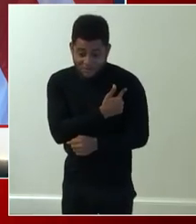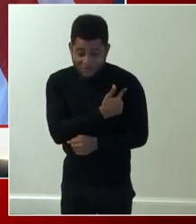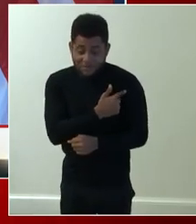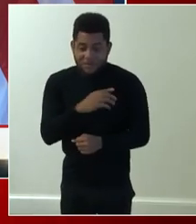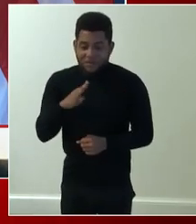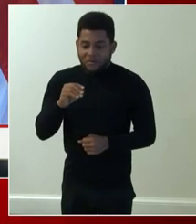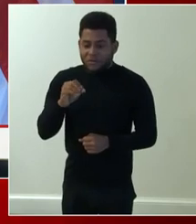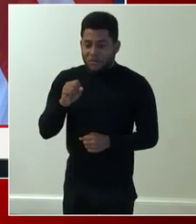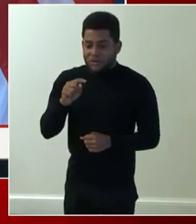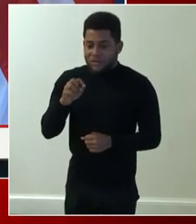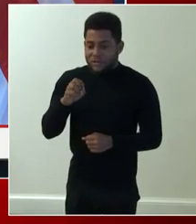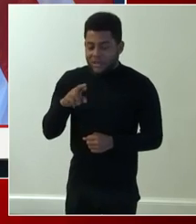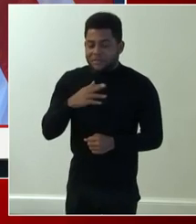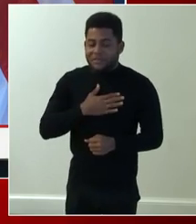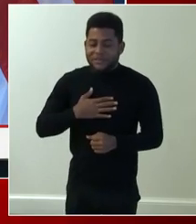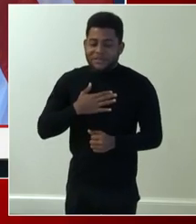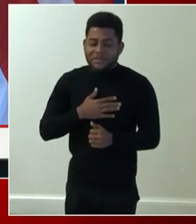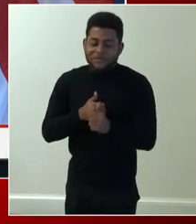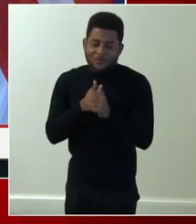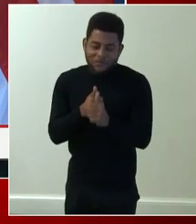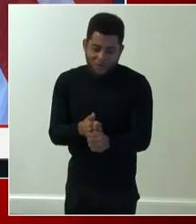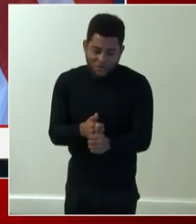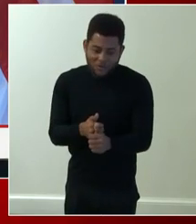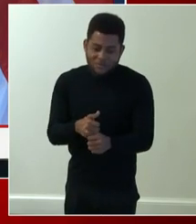please follow the same